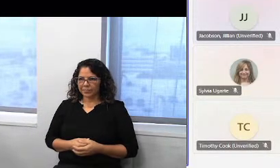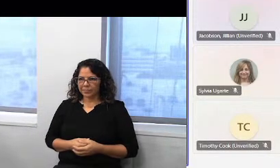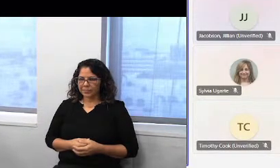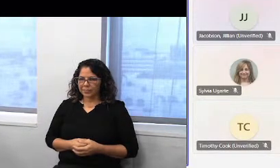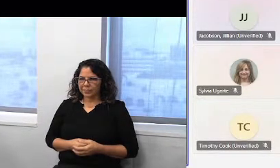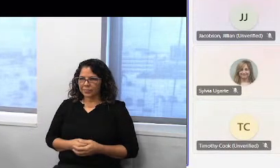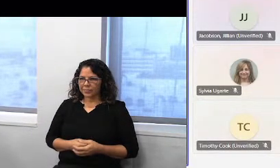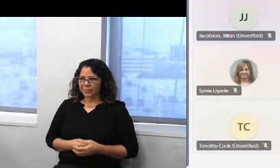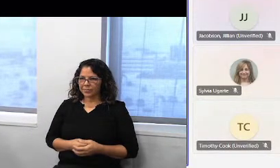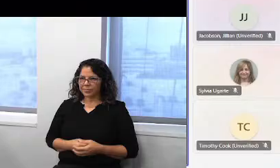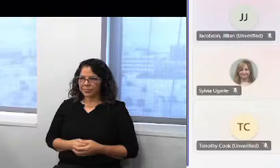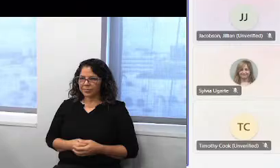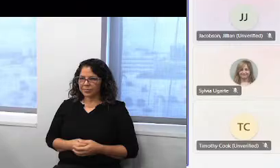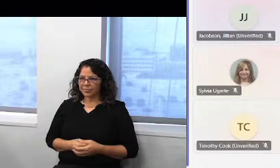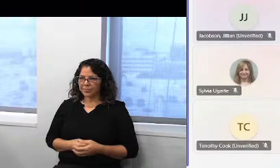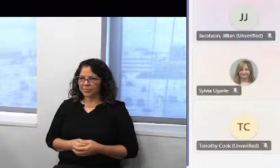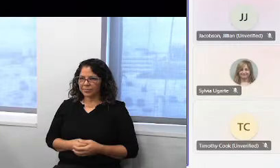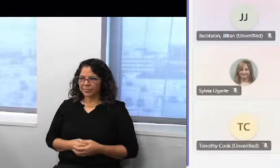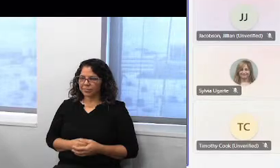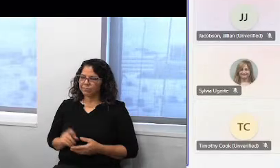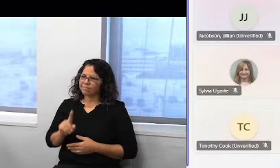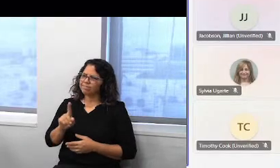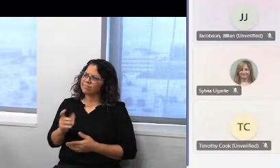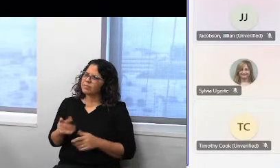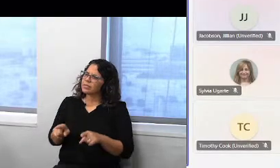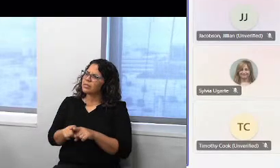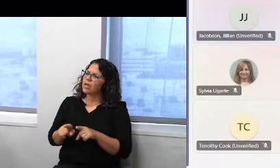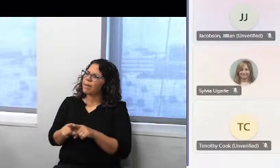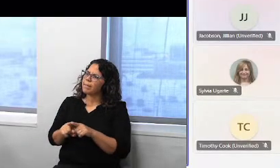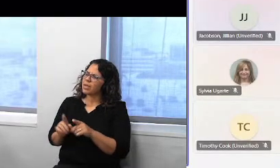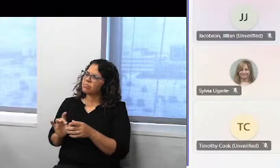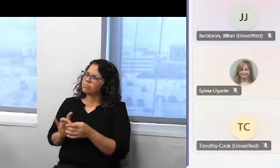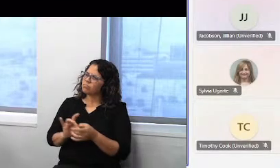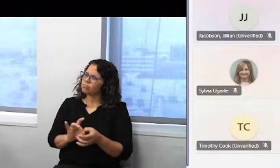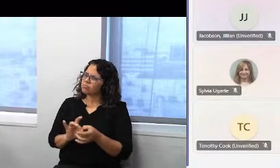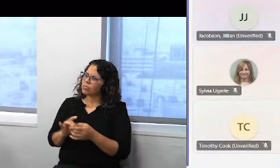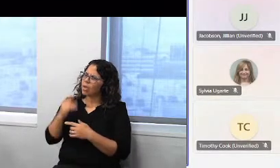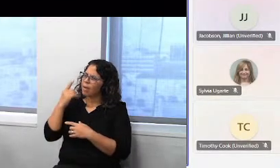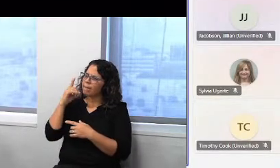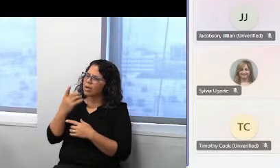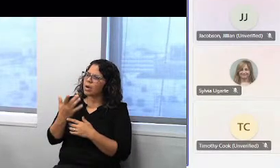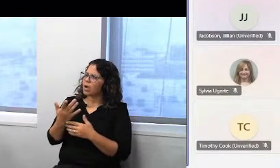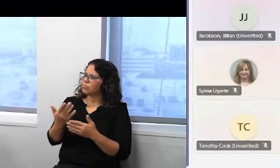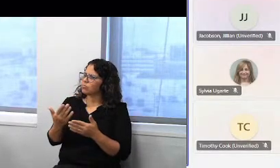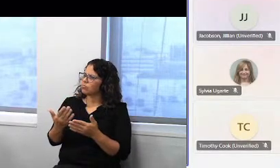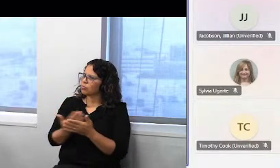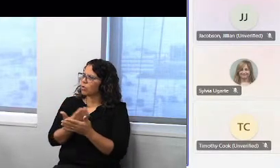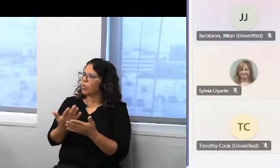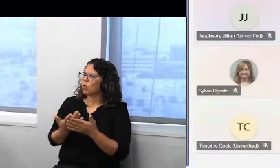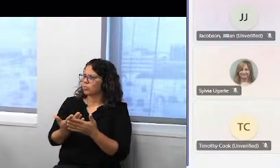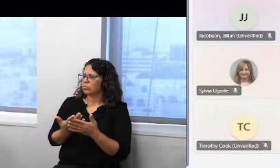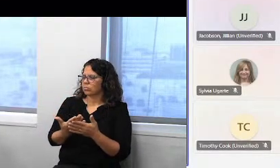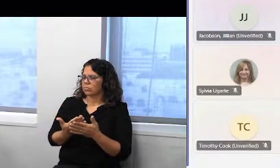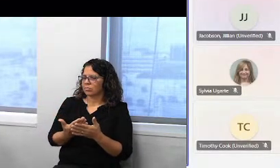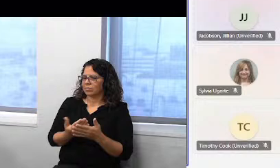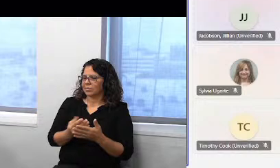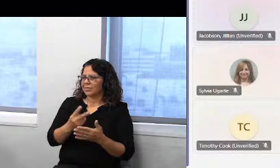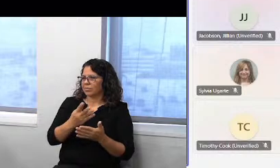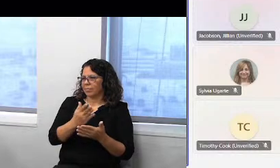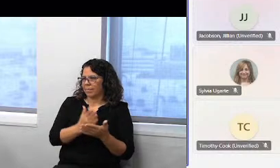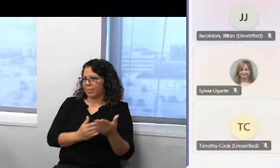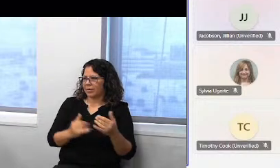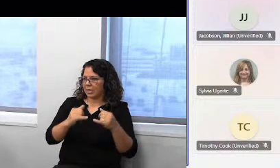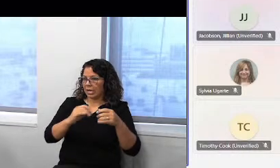similar line of questioning for the tranche 2 network upgrades, which I think I'm not aware that there was a direction for